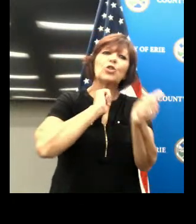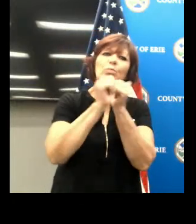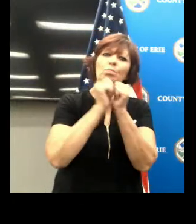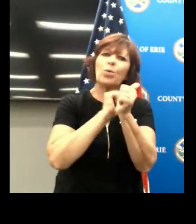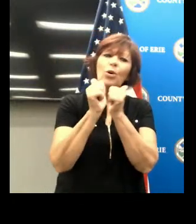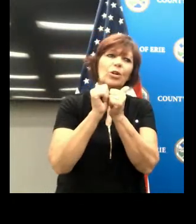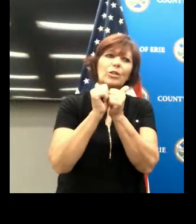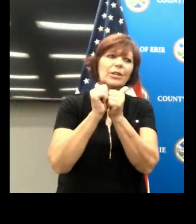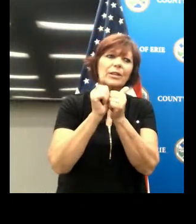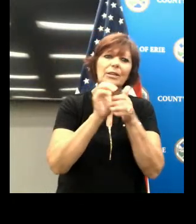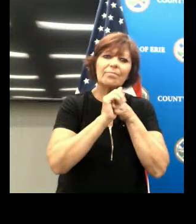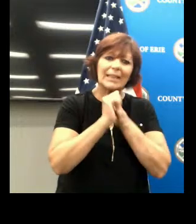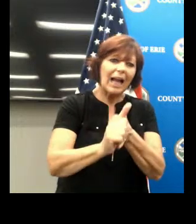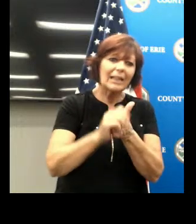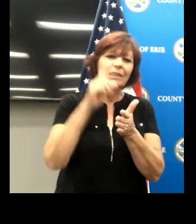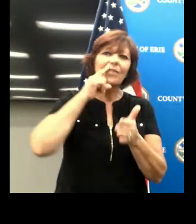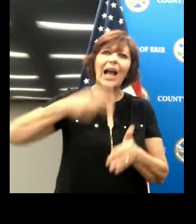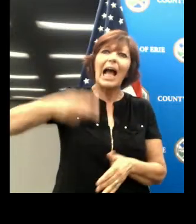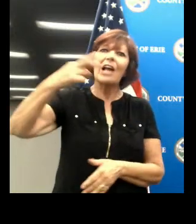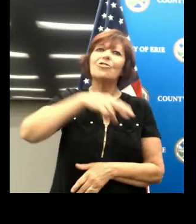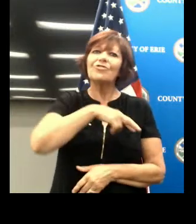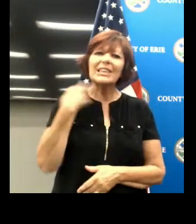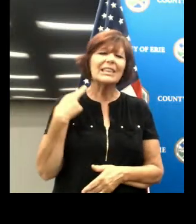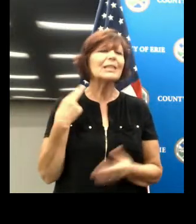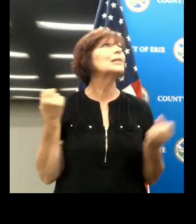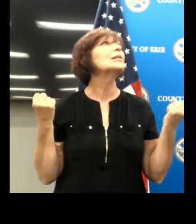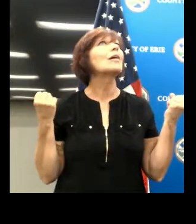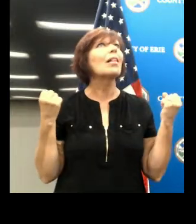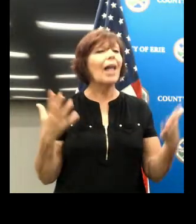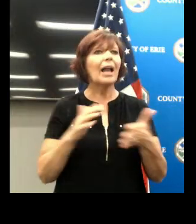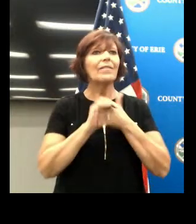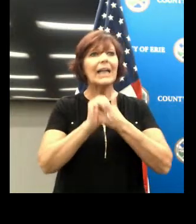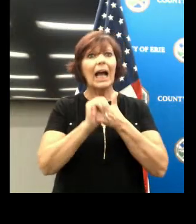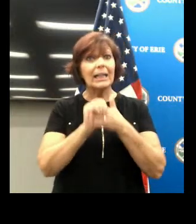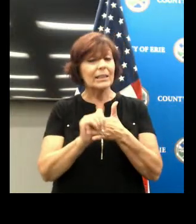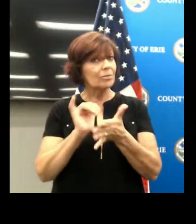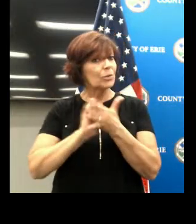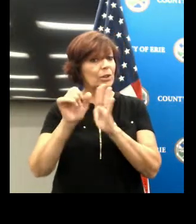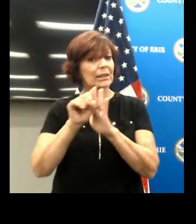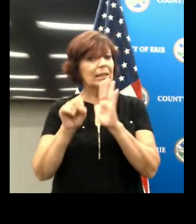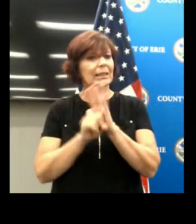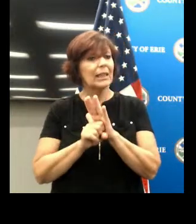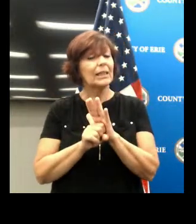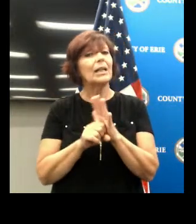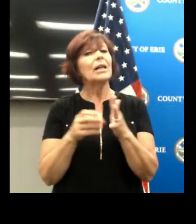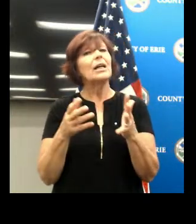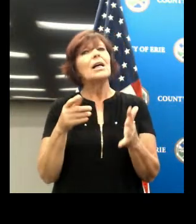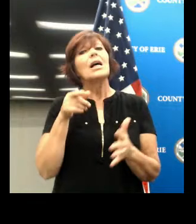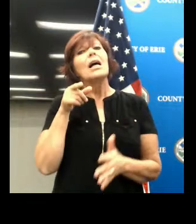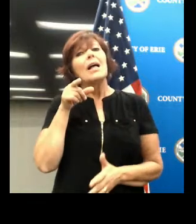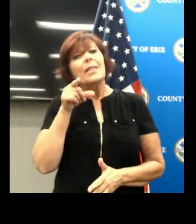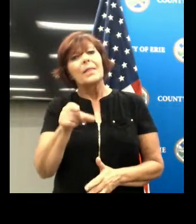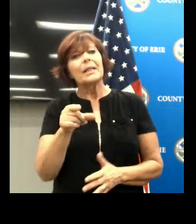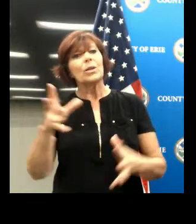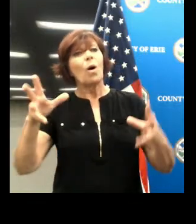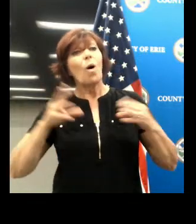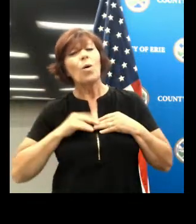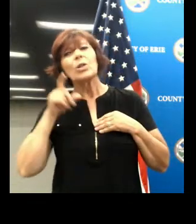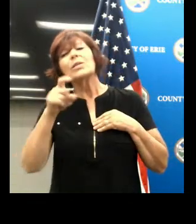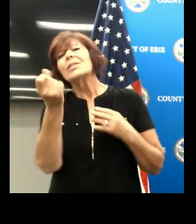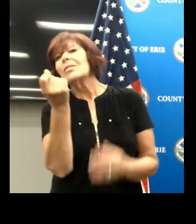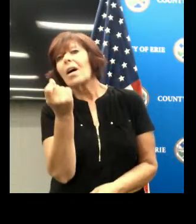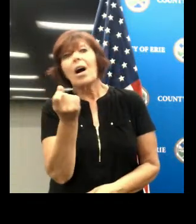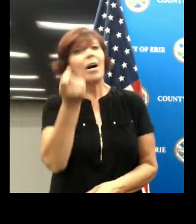Guidance for high risk. There's lots of guidances out there from New York State, but what we want the owners of these facilities to understand